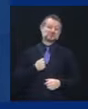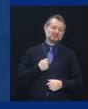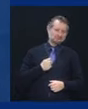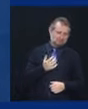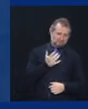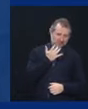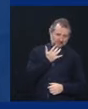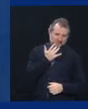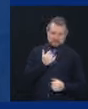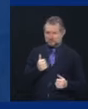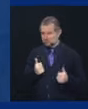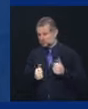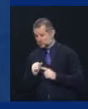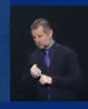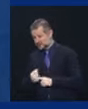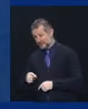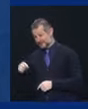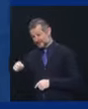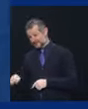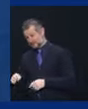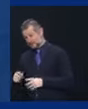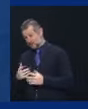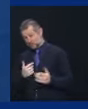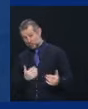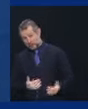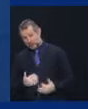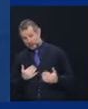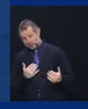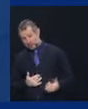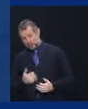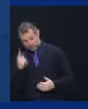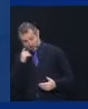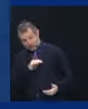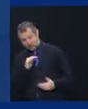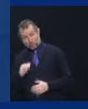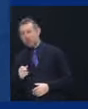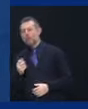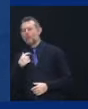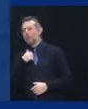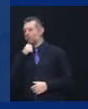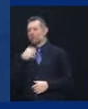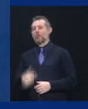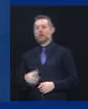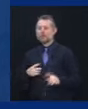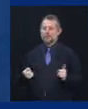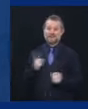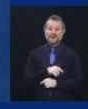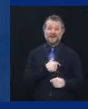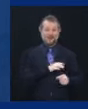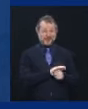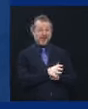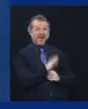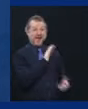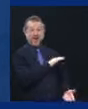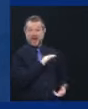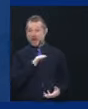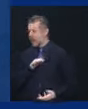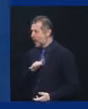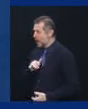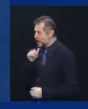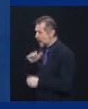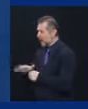distribution waiting on supply than supply waiting on distribution, right? As soon as we get